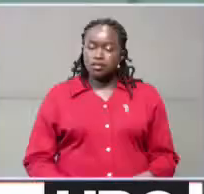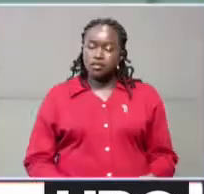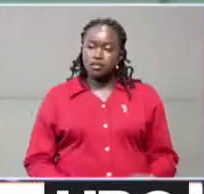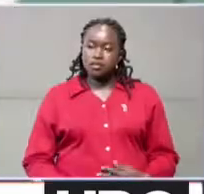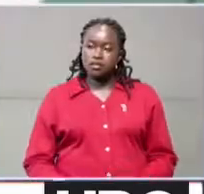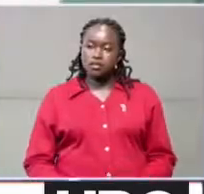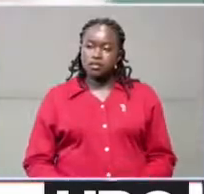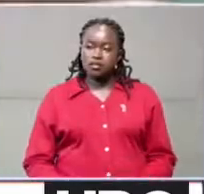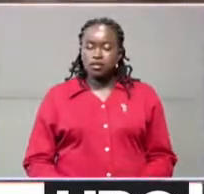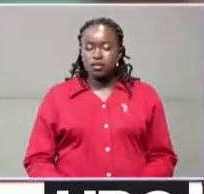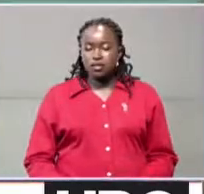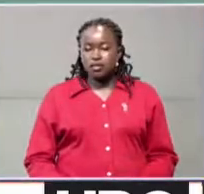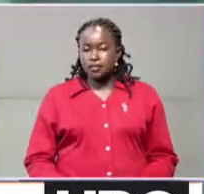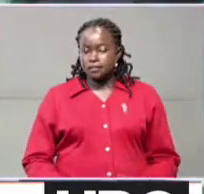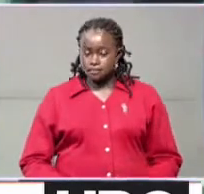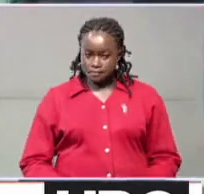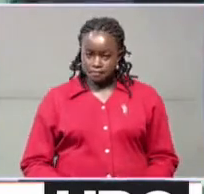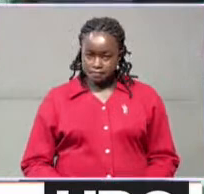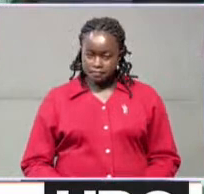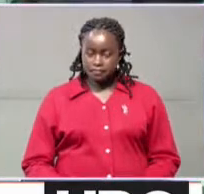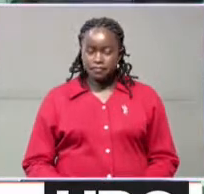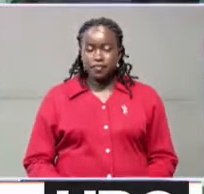areas thank you